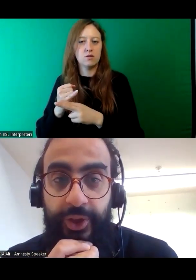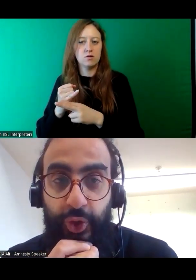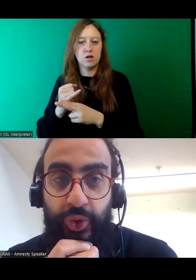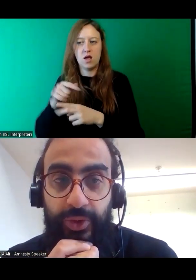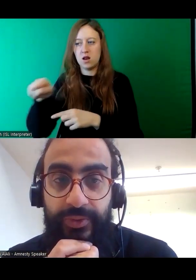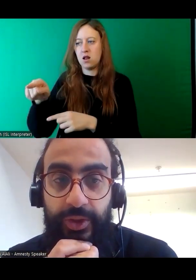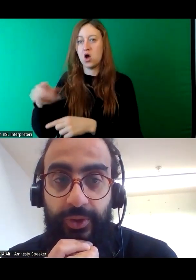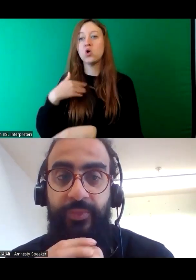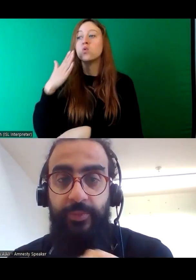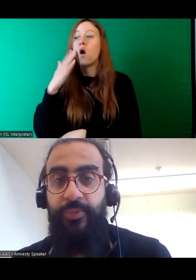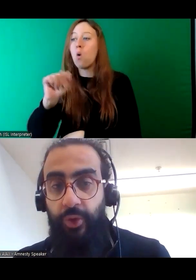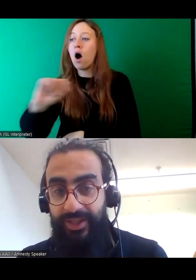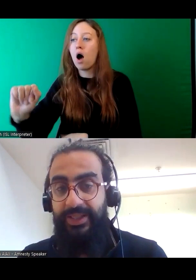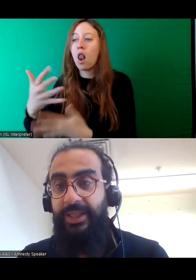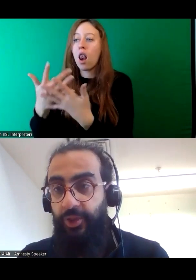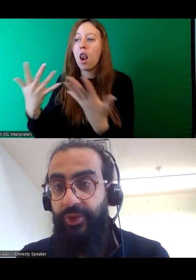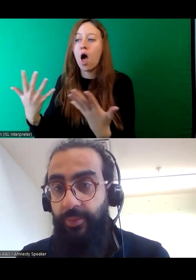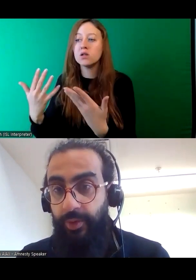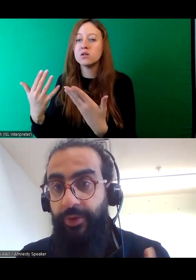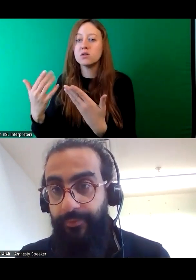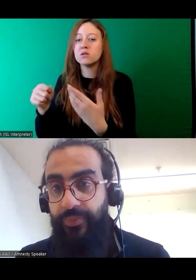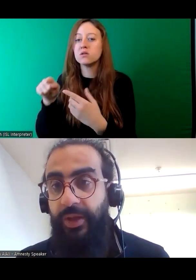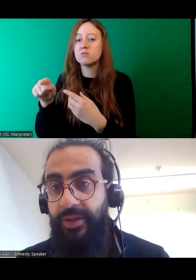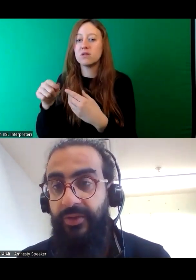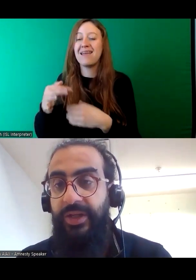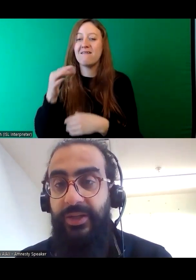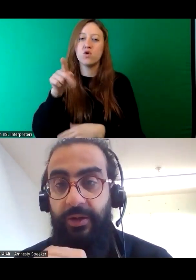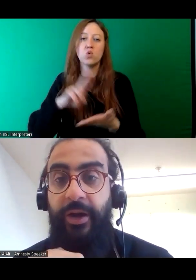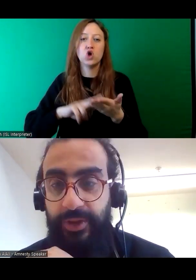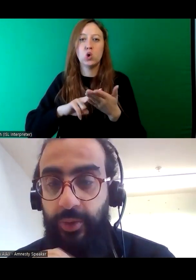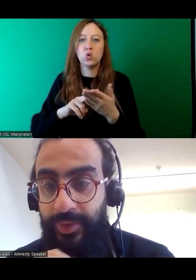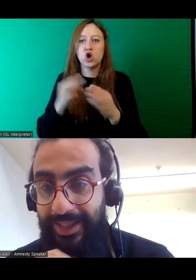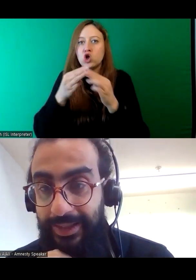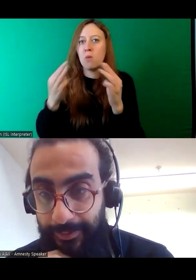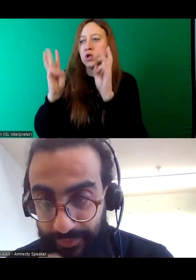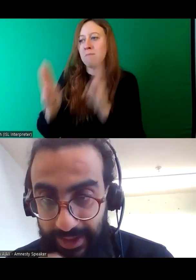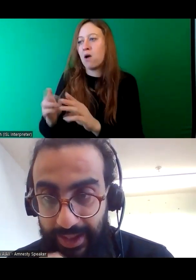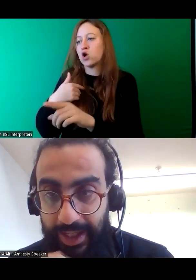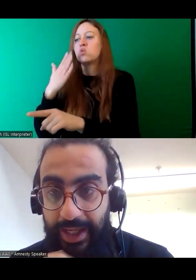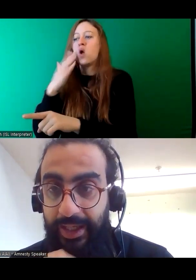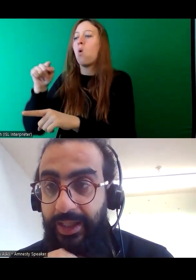where, you know, if you exceed using the power, the civilians around it will be killed.